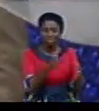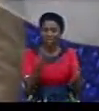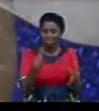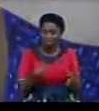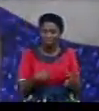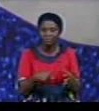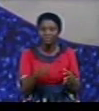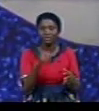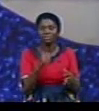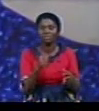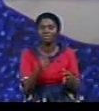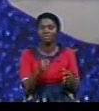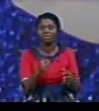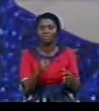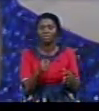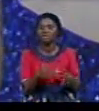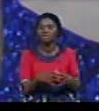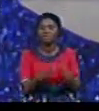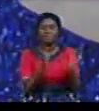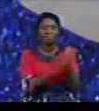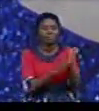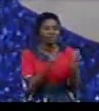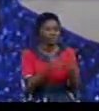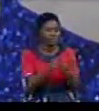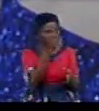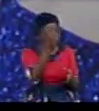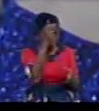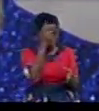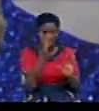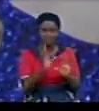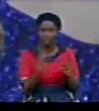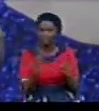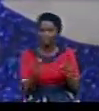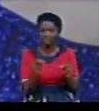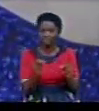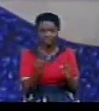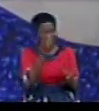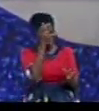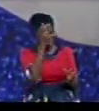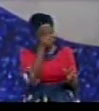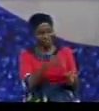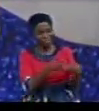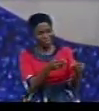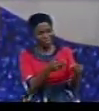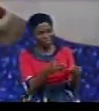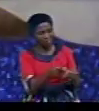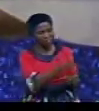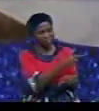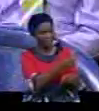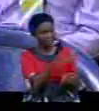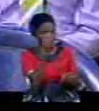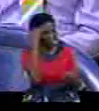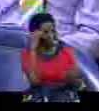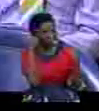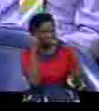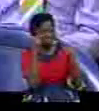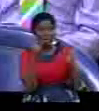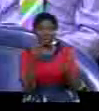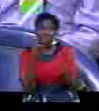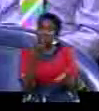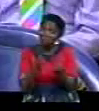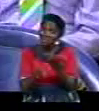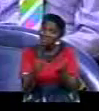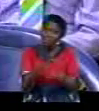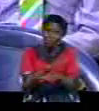the devil is giving them headache no maybe you didn't sleep you know maybe you really have